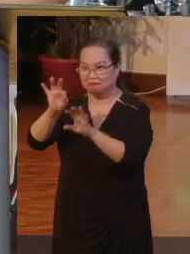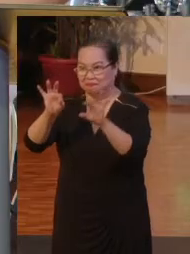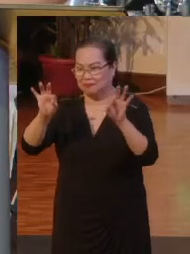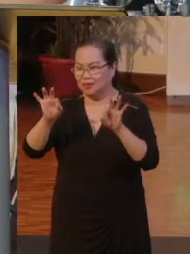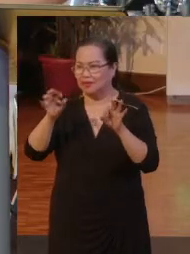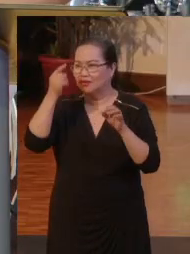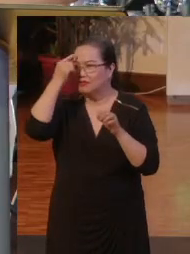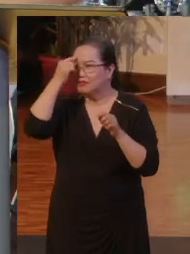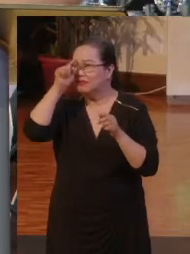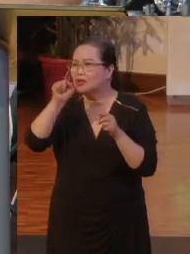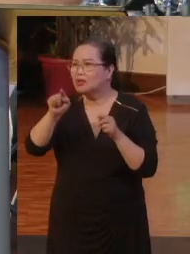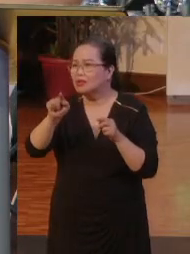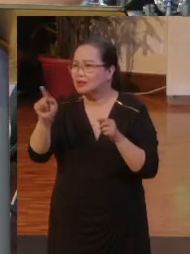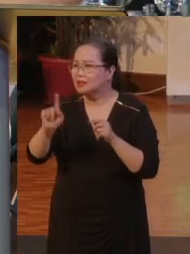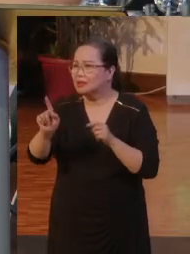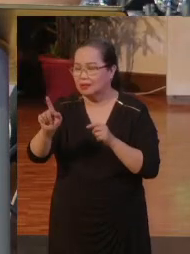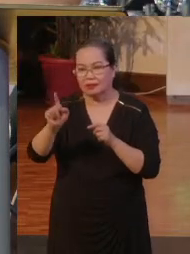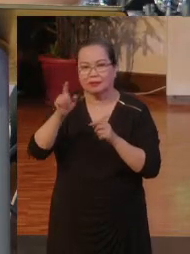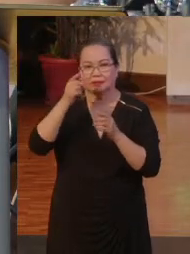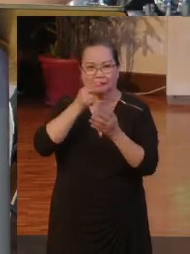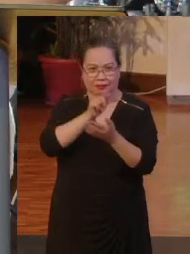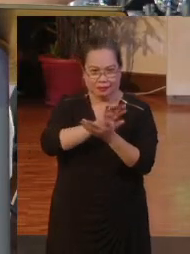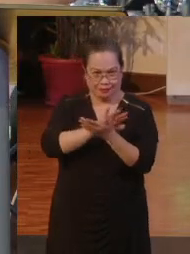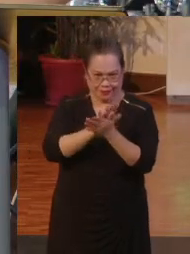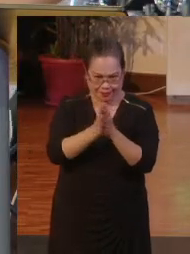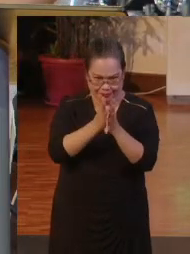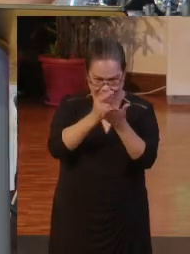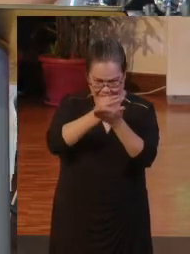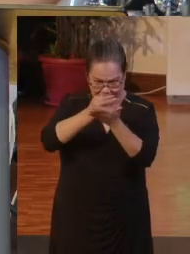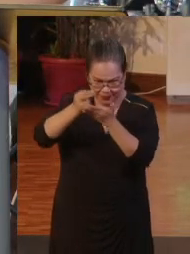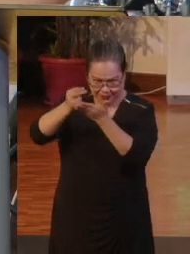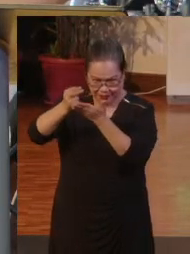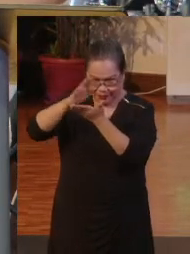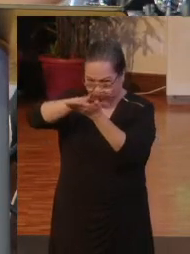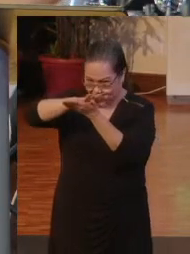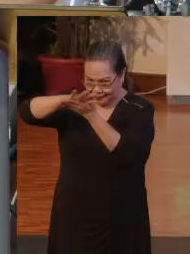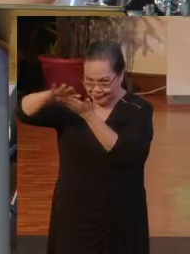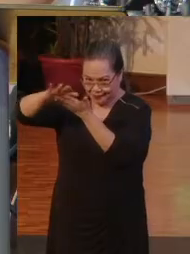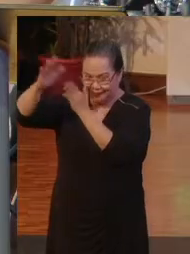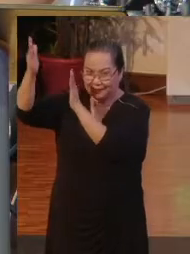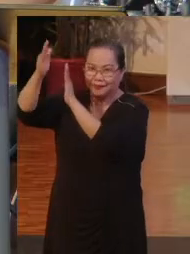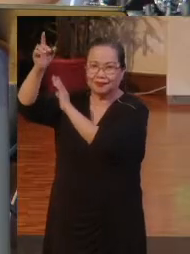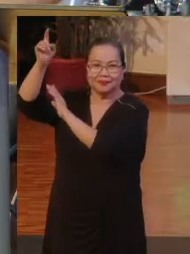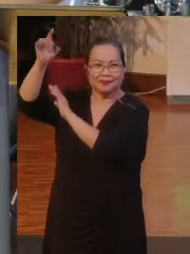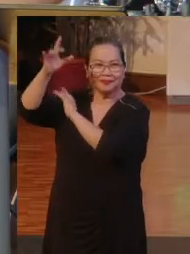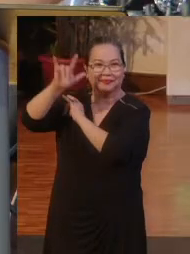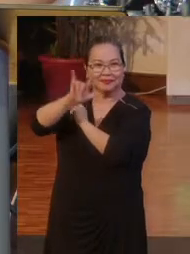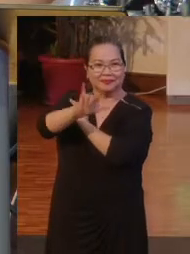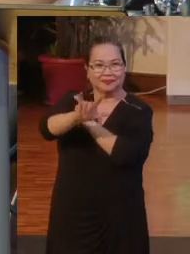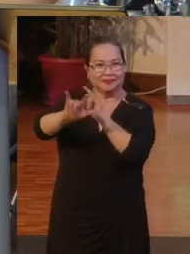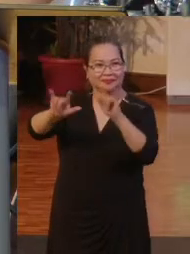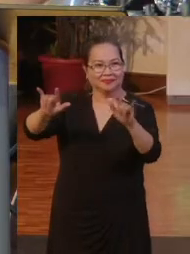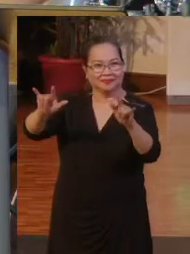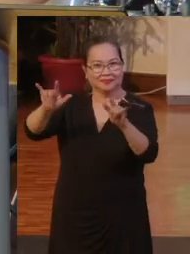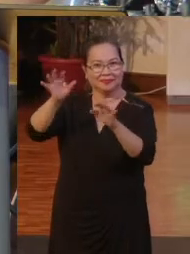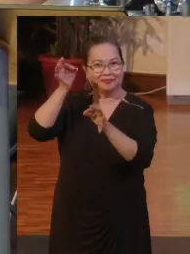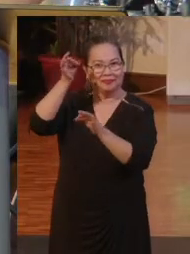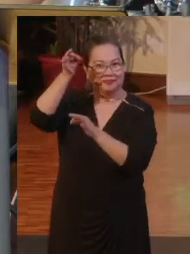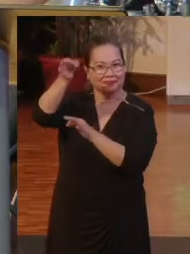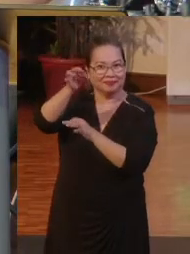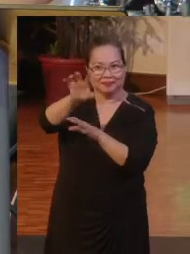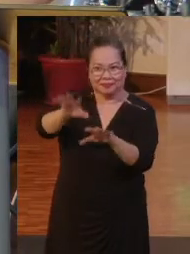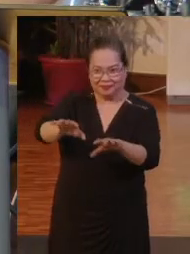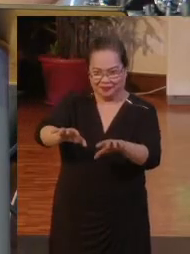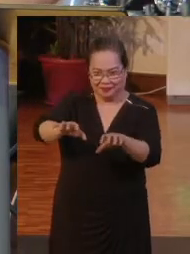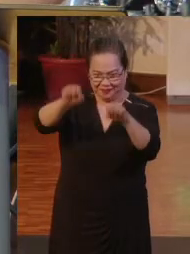saan? "That we should be holy and blameless before Him. In love, He predestined us for